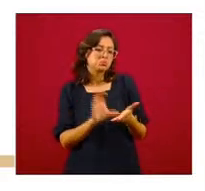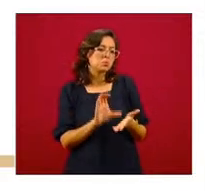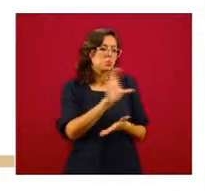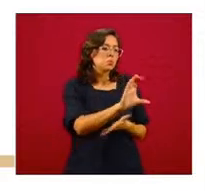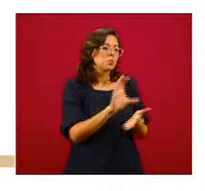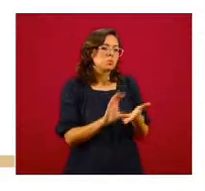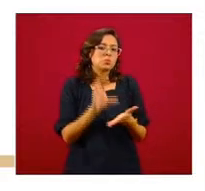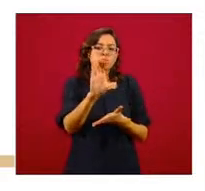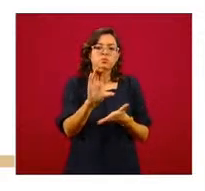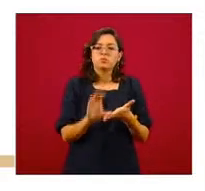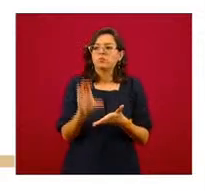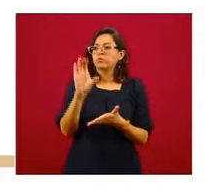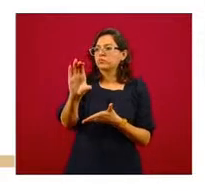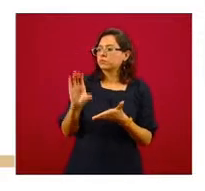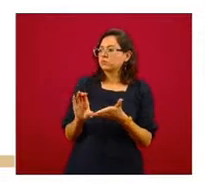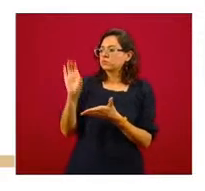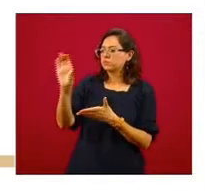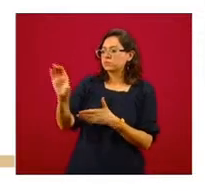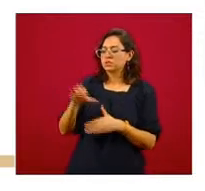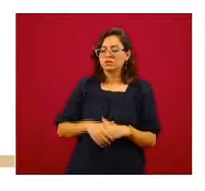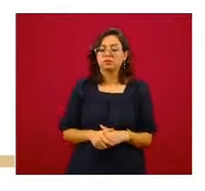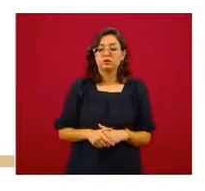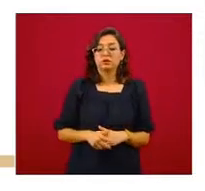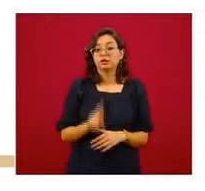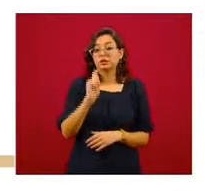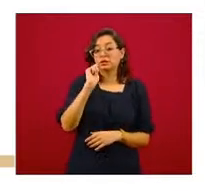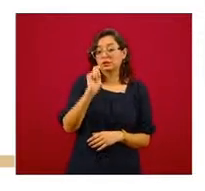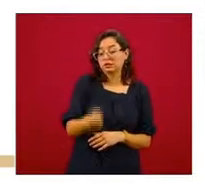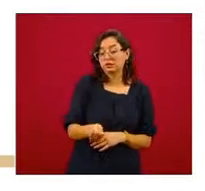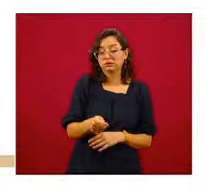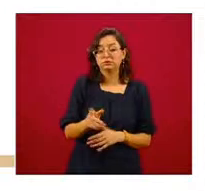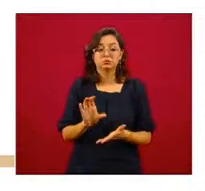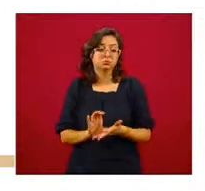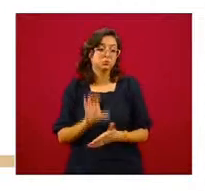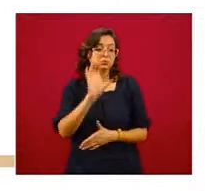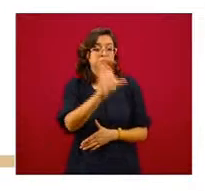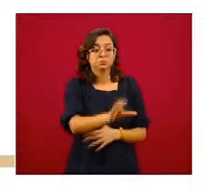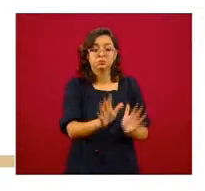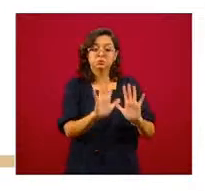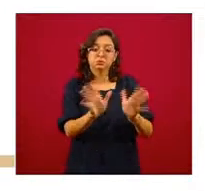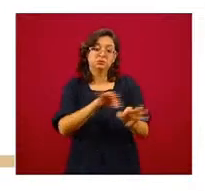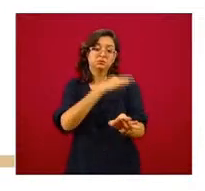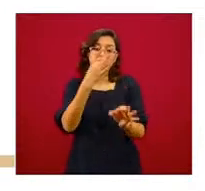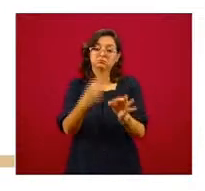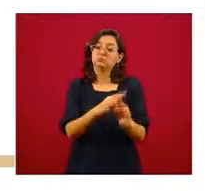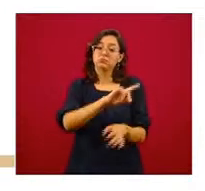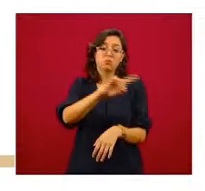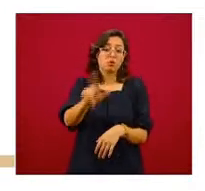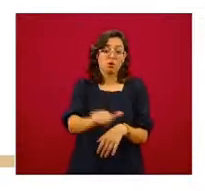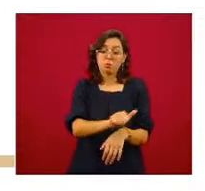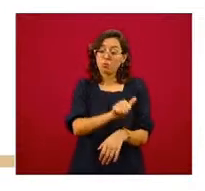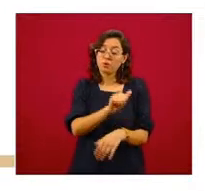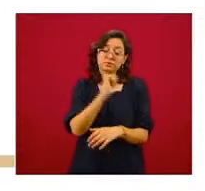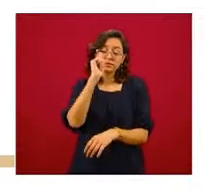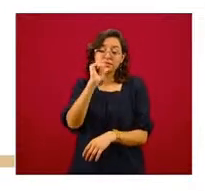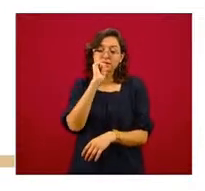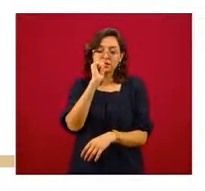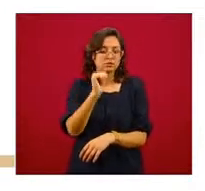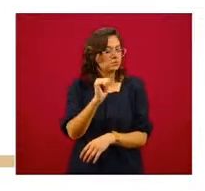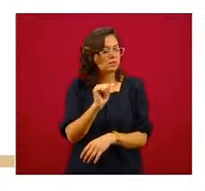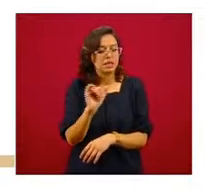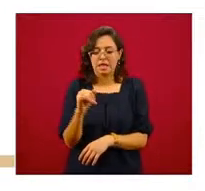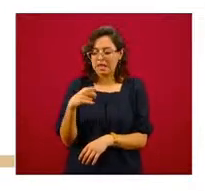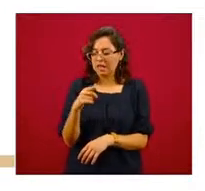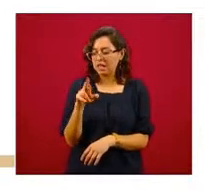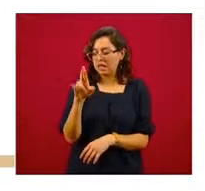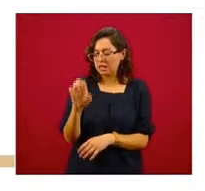analysis, we were able to define the number of tests that we sent over to the states. But this doesn't mean that we sent them and we're